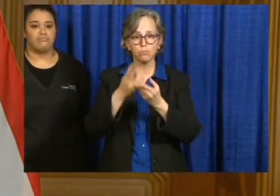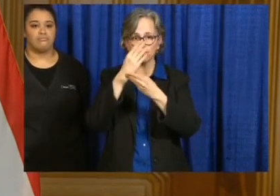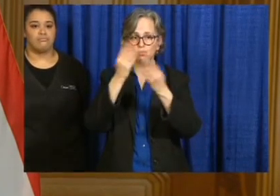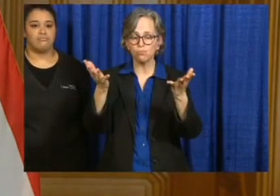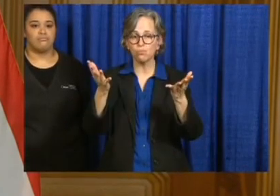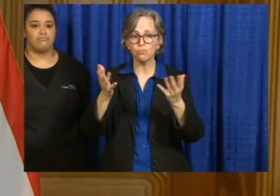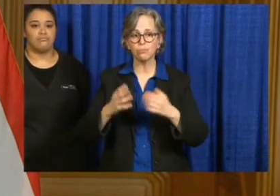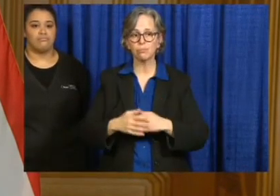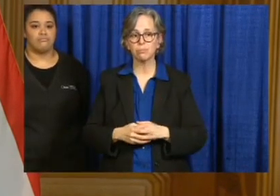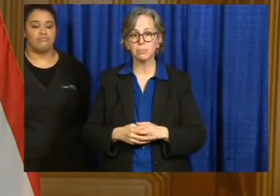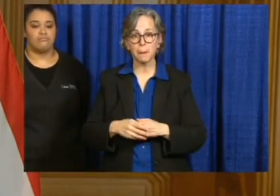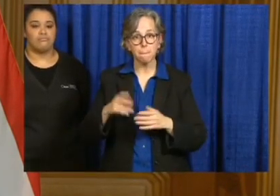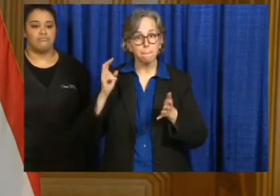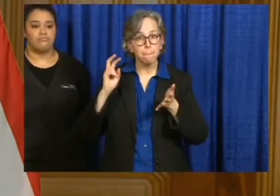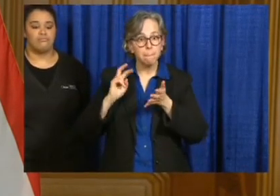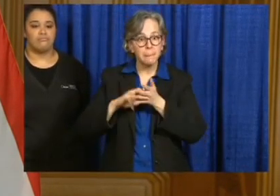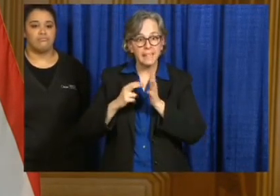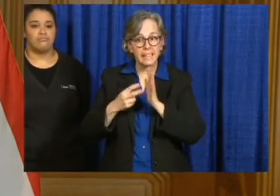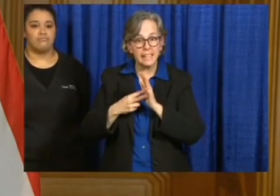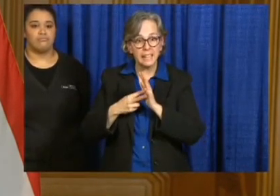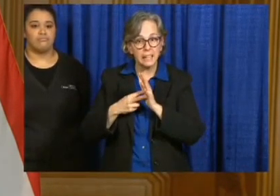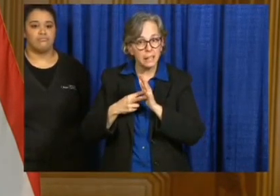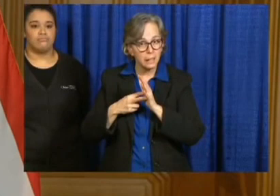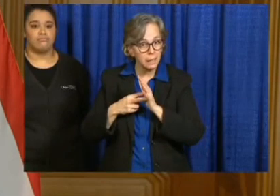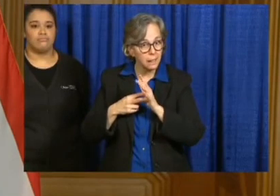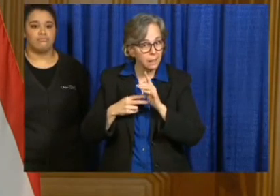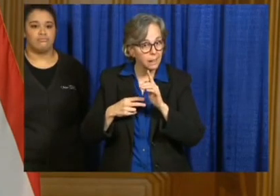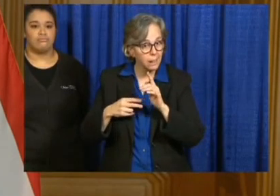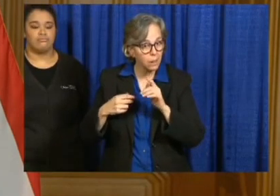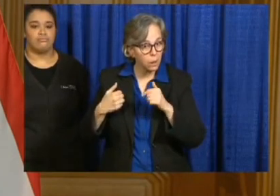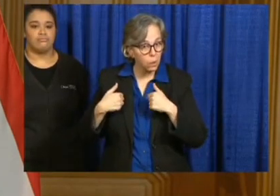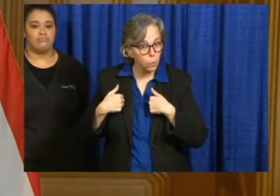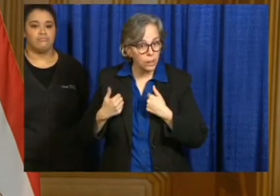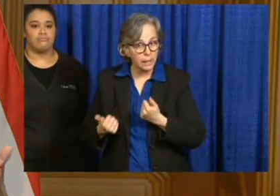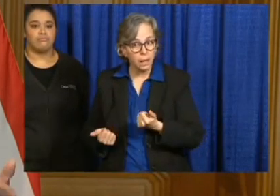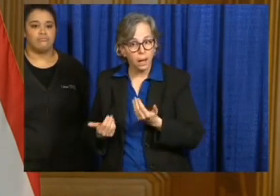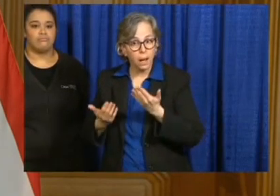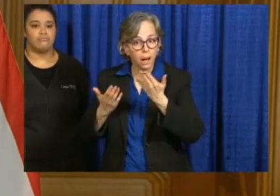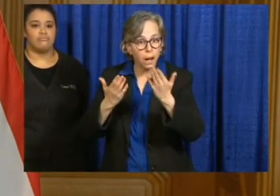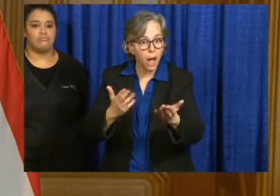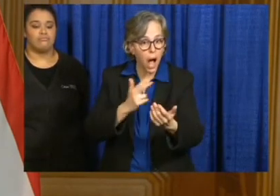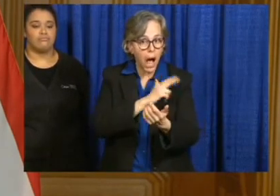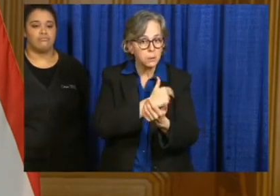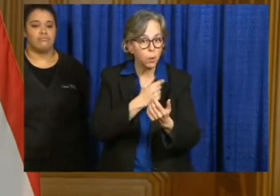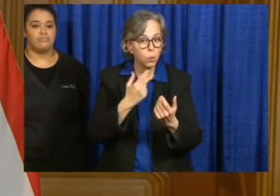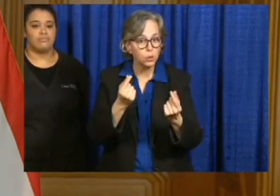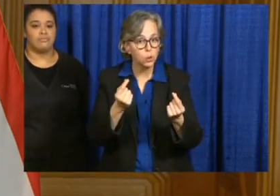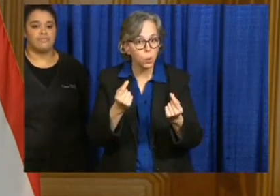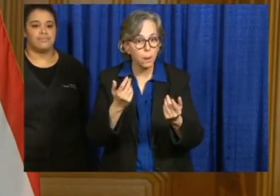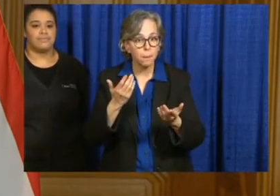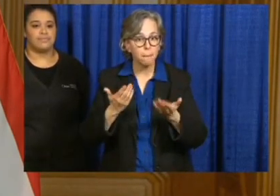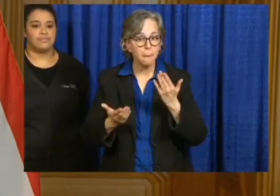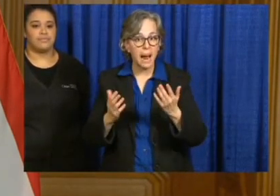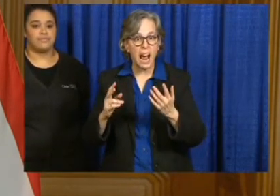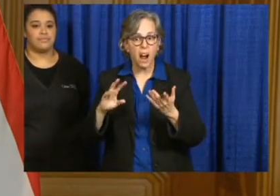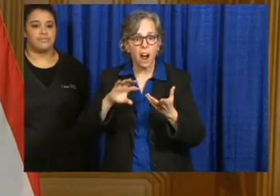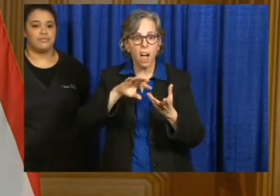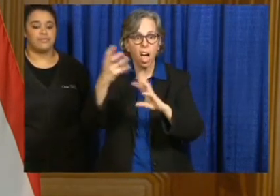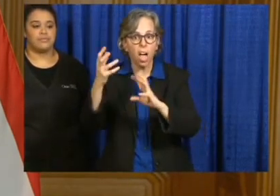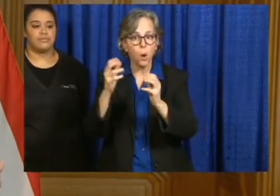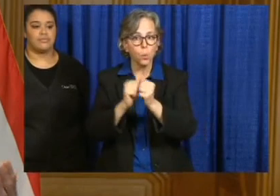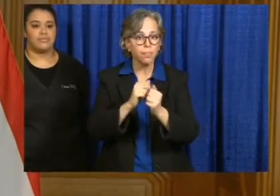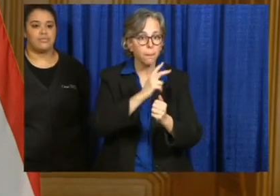do something that would interfere with the patient's progress or in dealing with the medical condition. But anytime that we